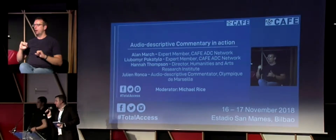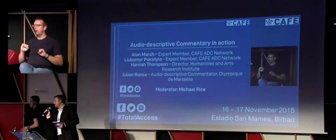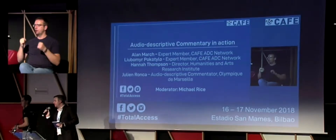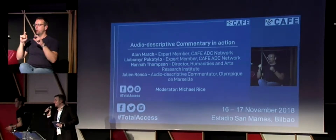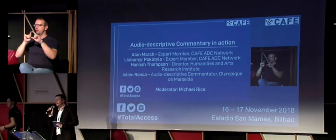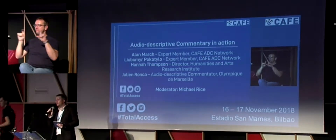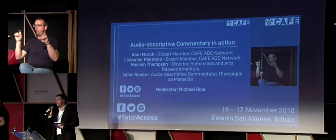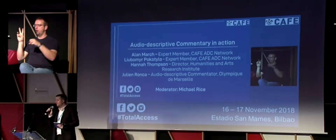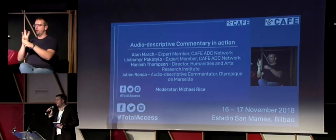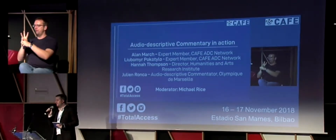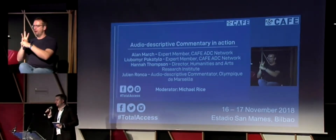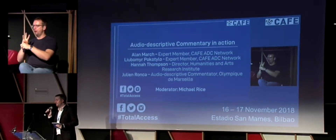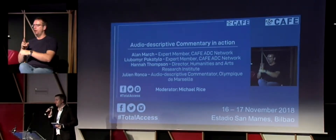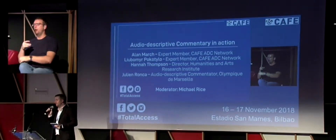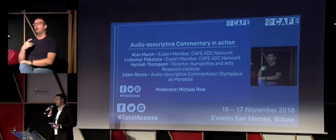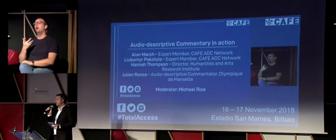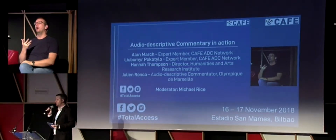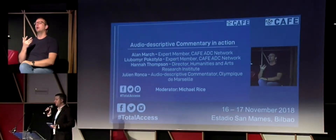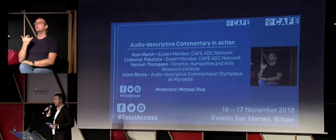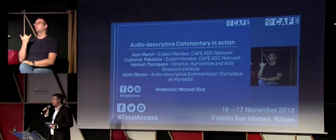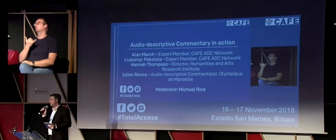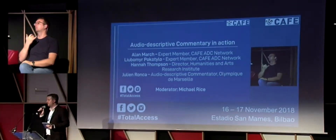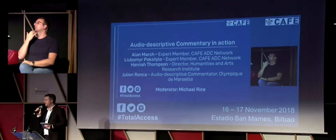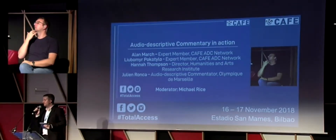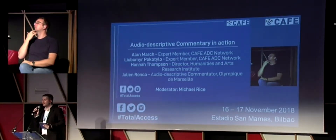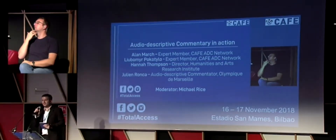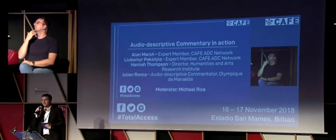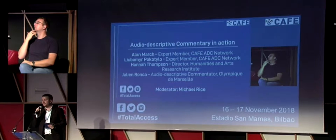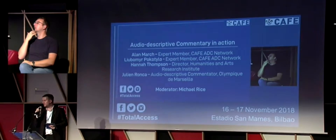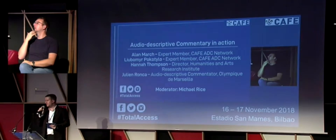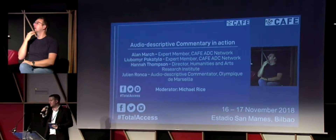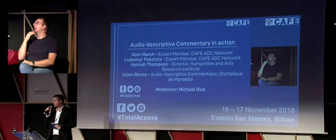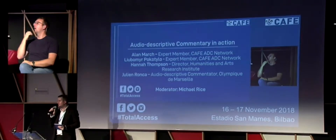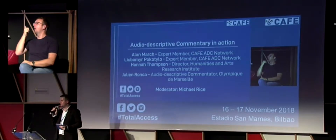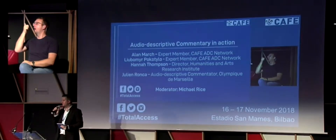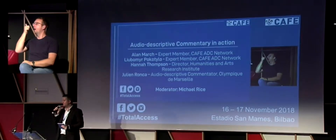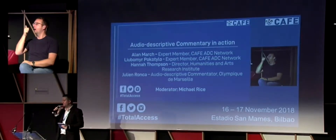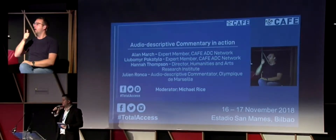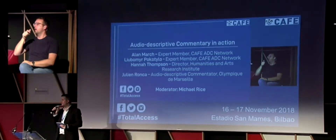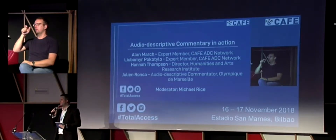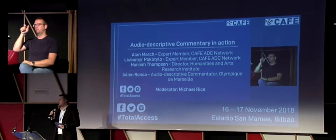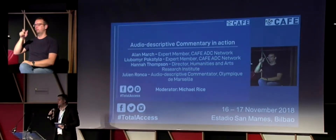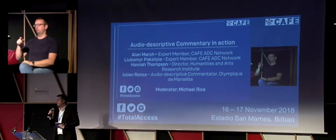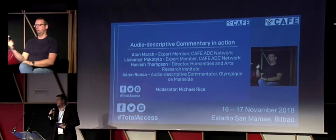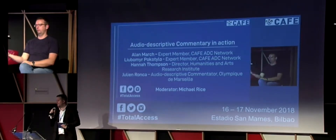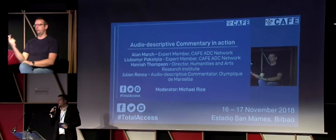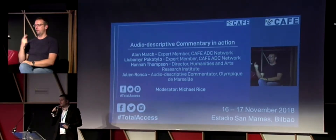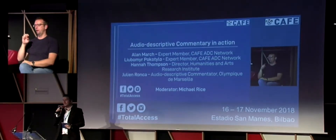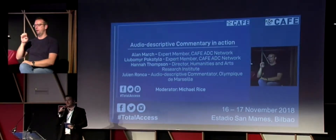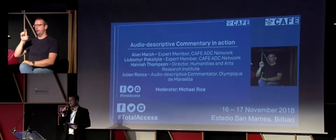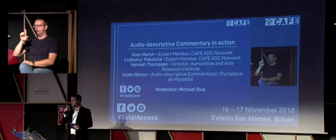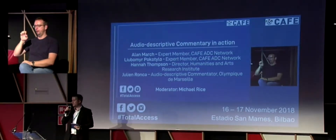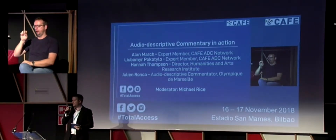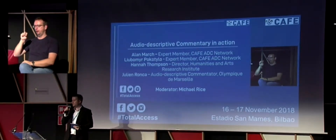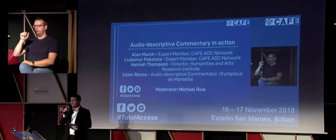have first up Elena Popova, the newly appointed Disability Access Officer of the Russian Football Union. We have